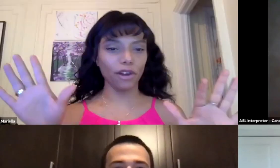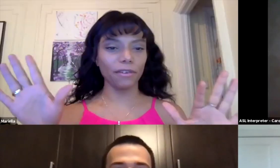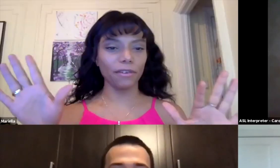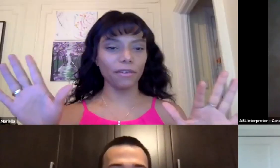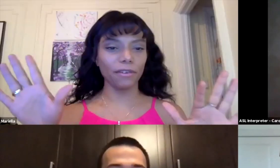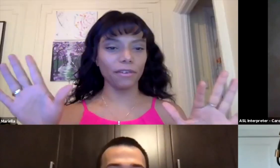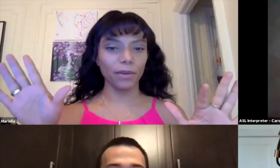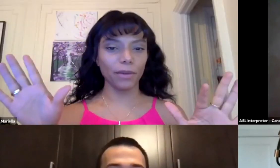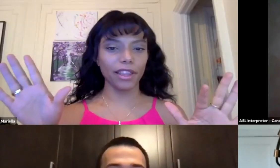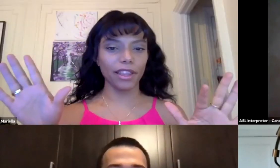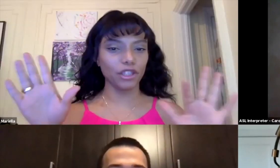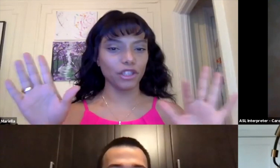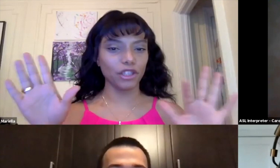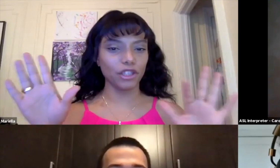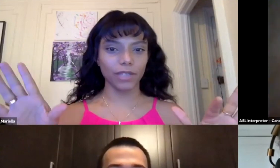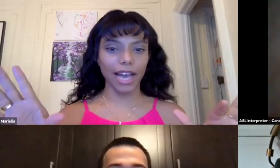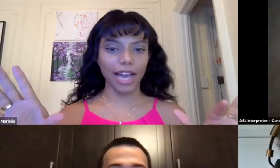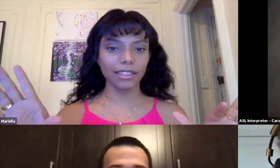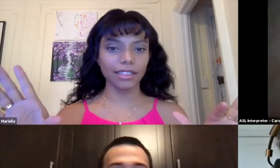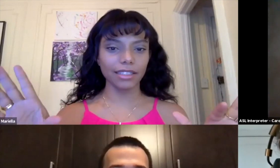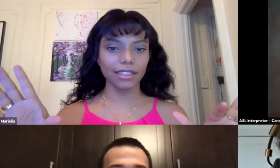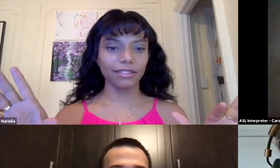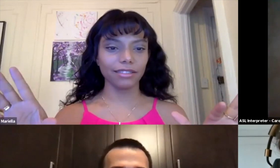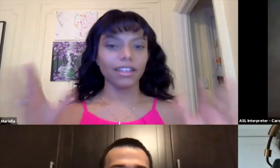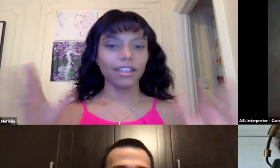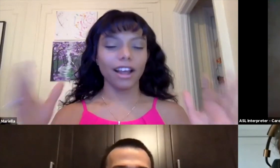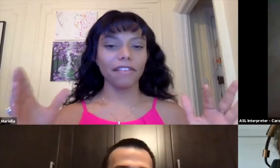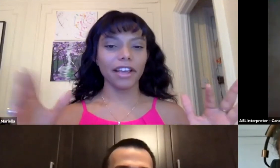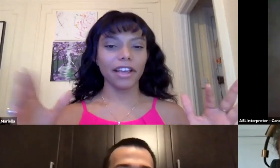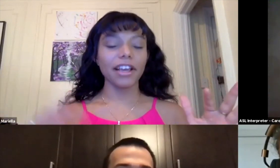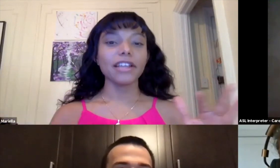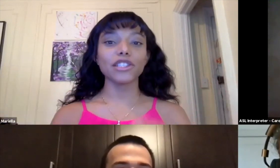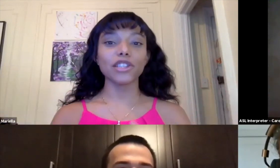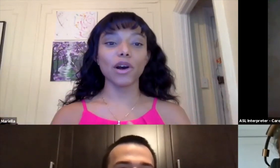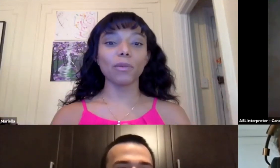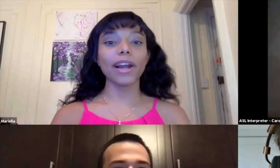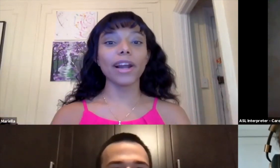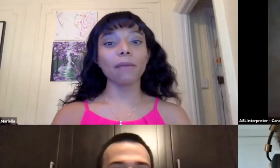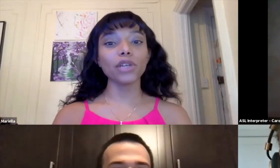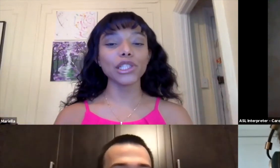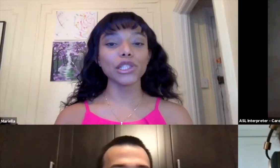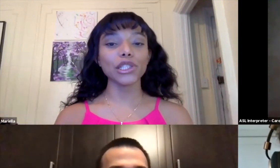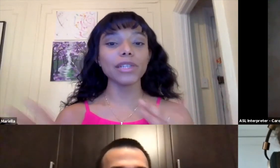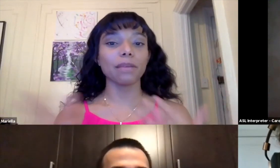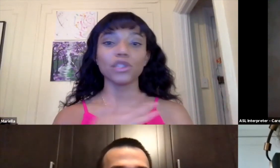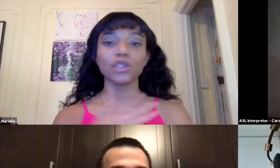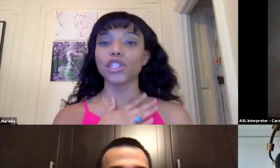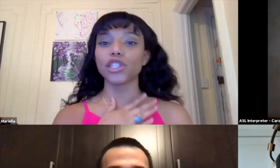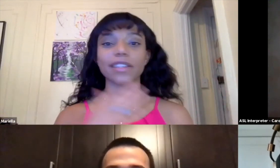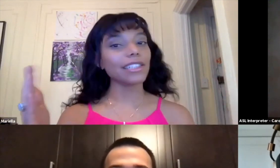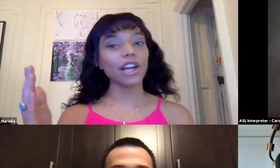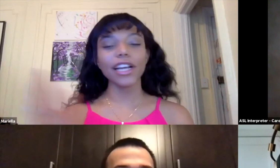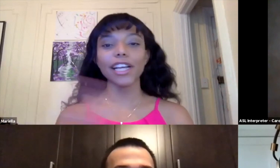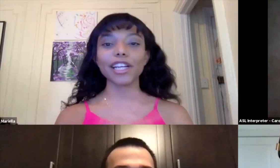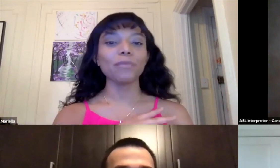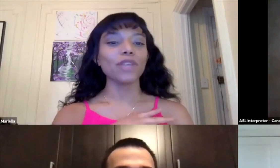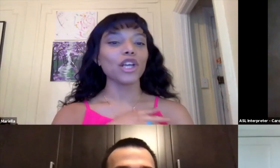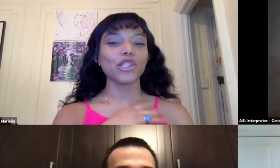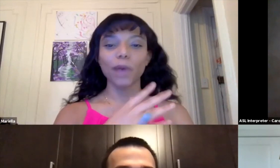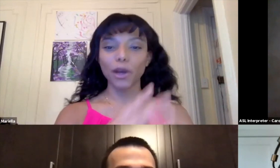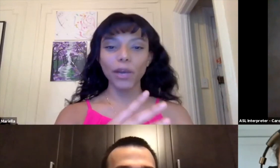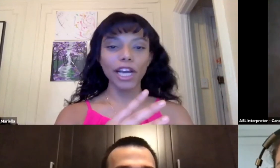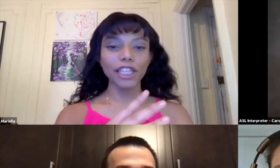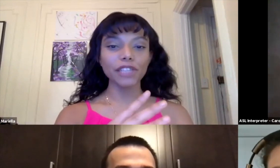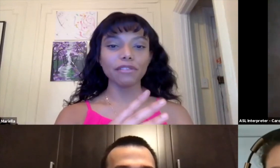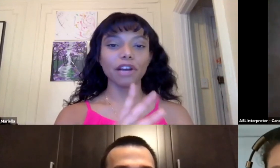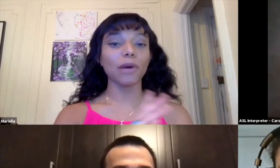you both are familiar with Zoom, yes? All right, so what I'm going to do is I'm going to just get started,